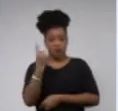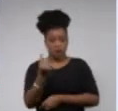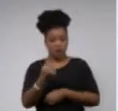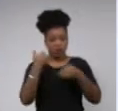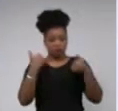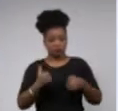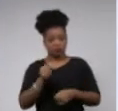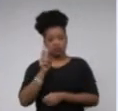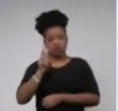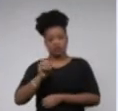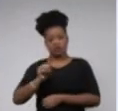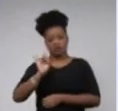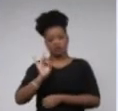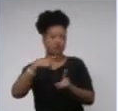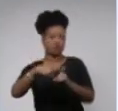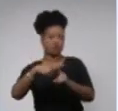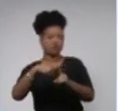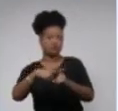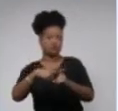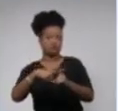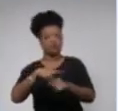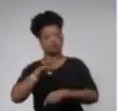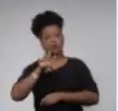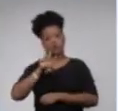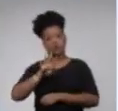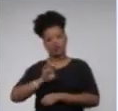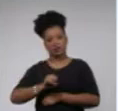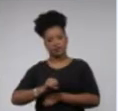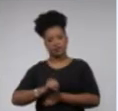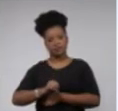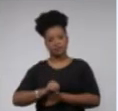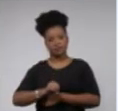As a result of the analysis and processing of these